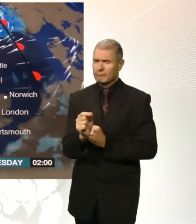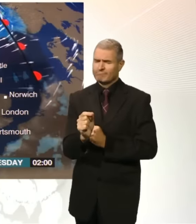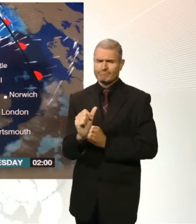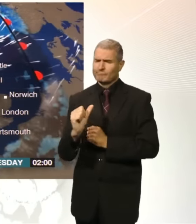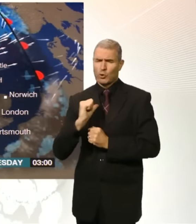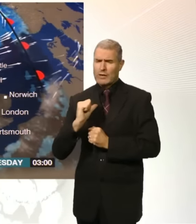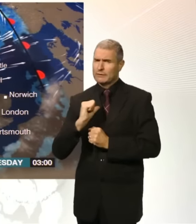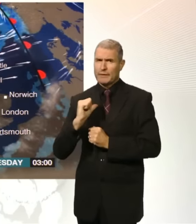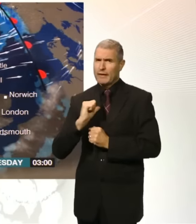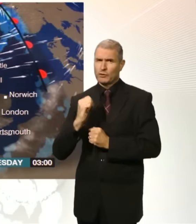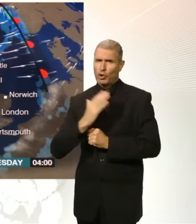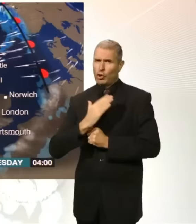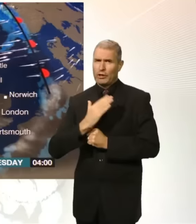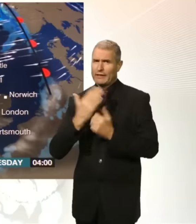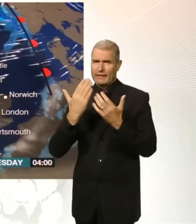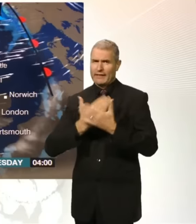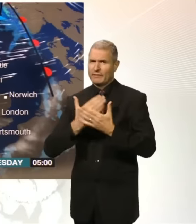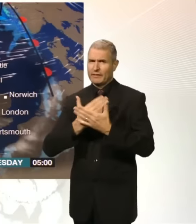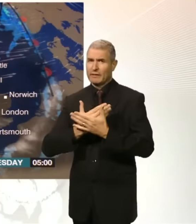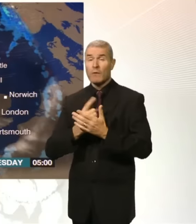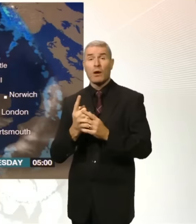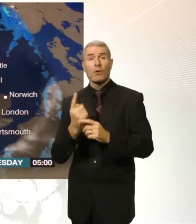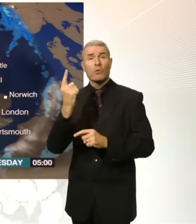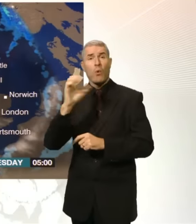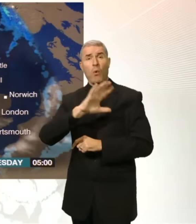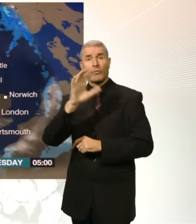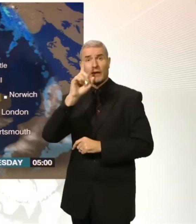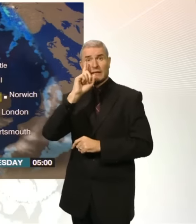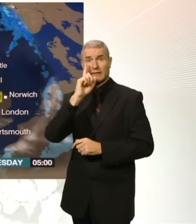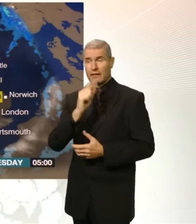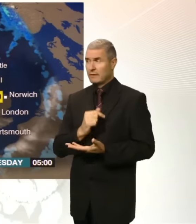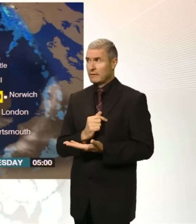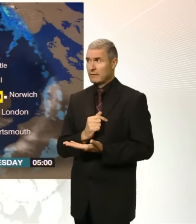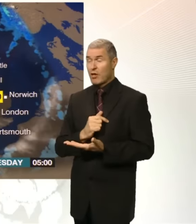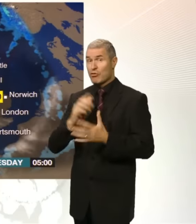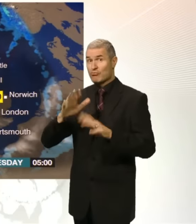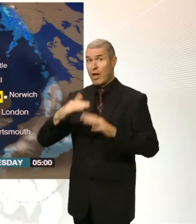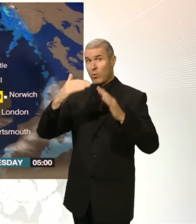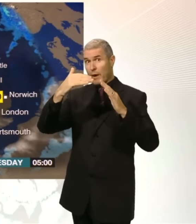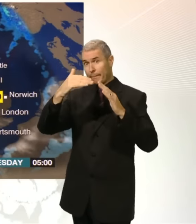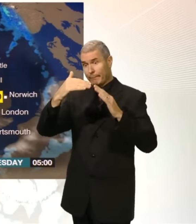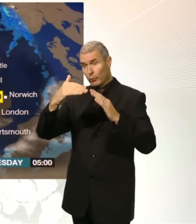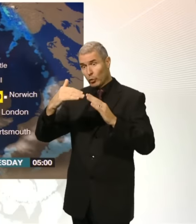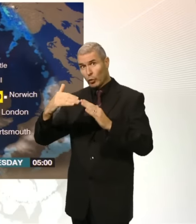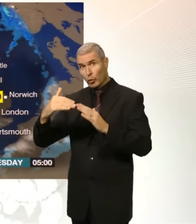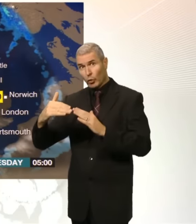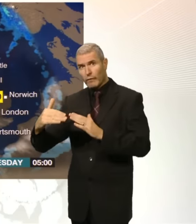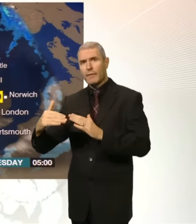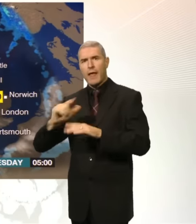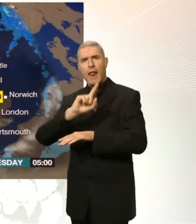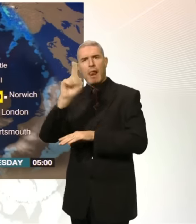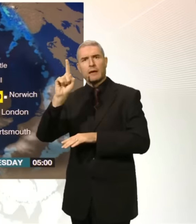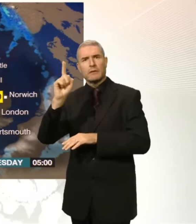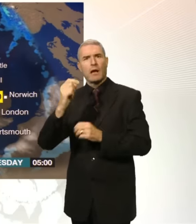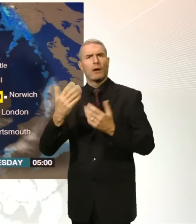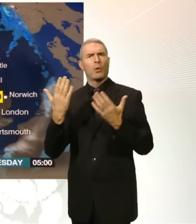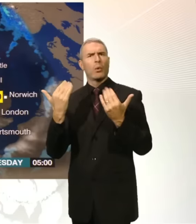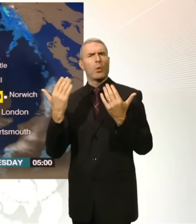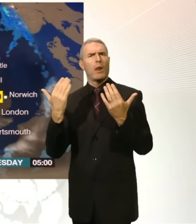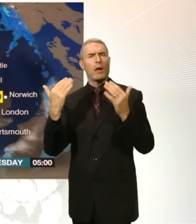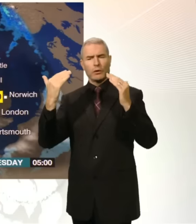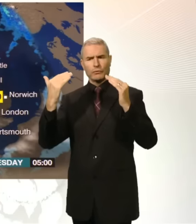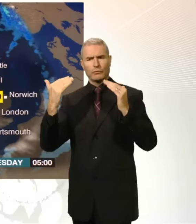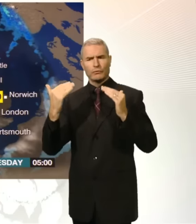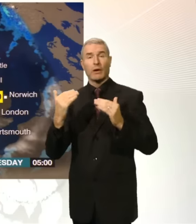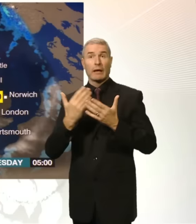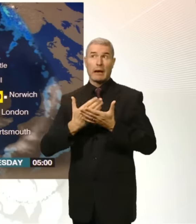first part of the night, certainly. Across northern areas, though, behind this weather front, which will be sinking southwards, it'll introduce some slightly clearer, cooler air and some rain as